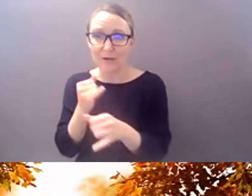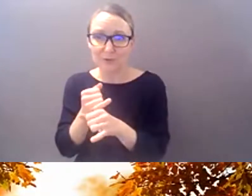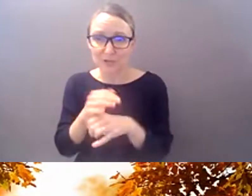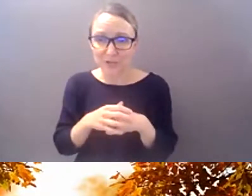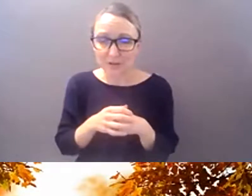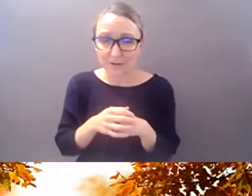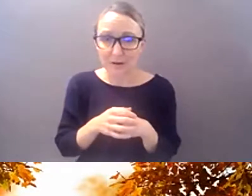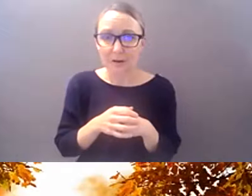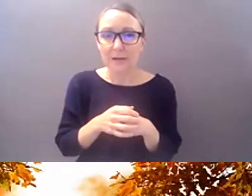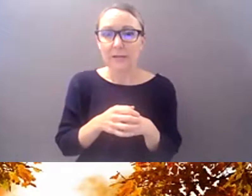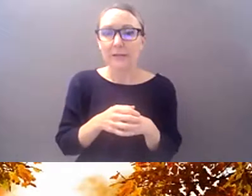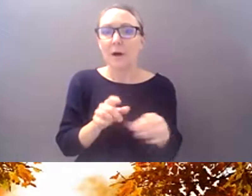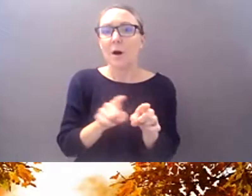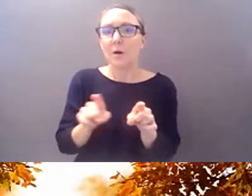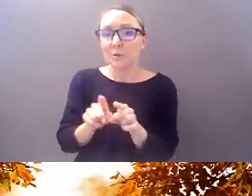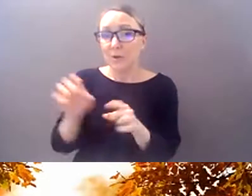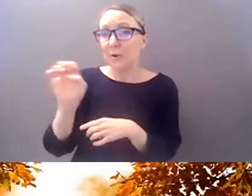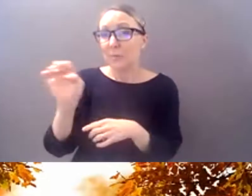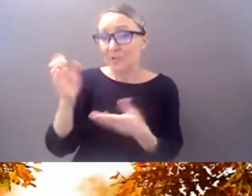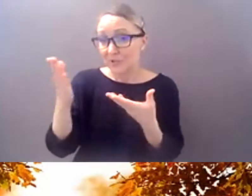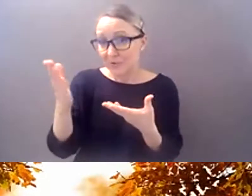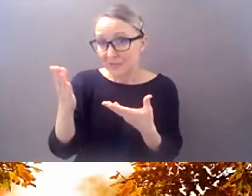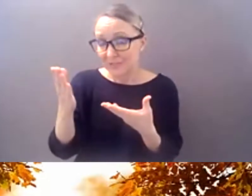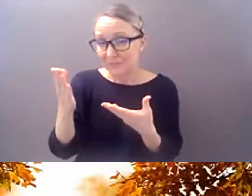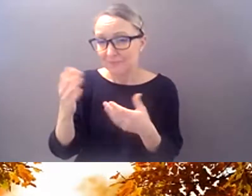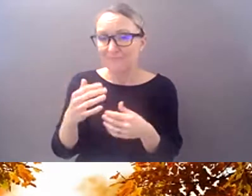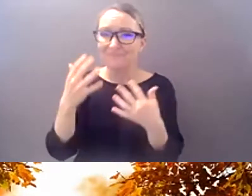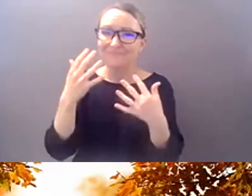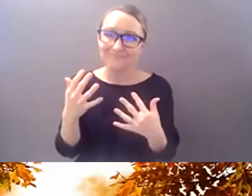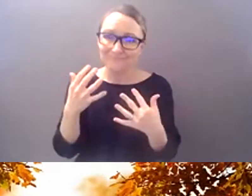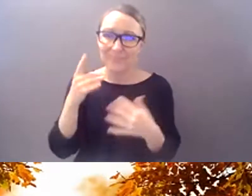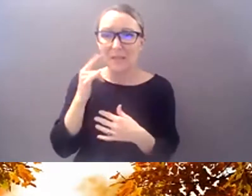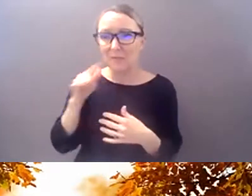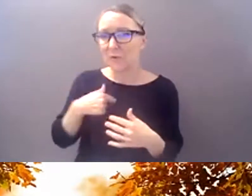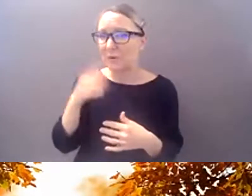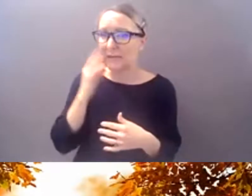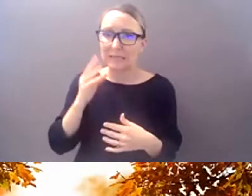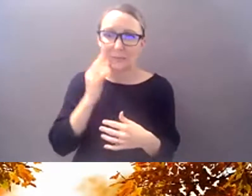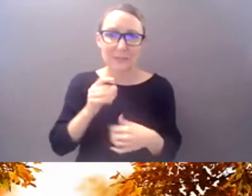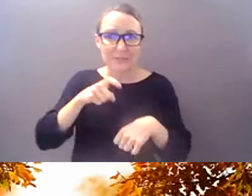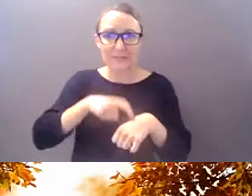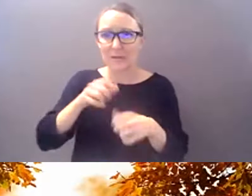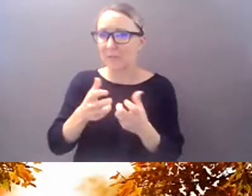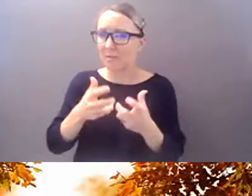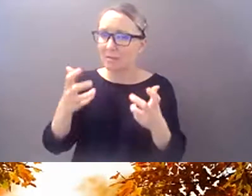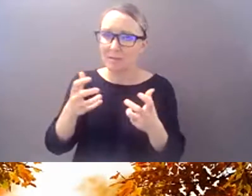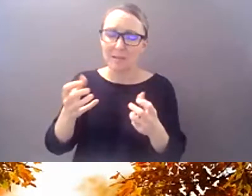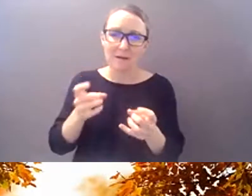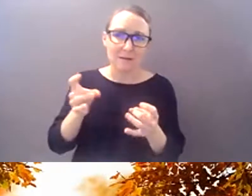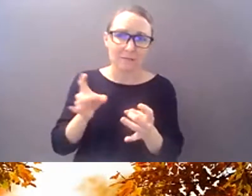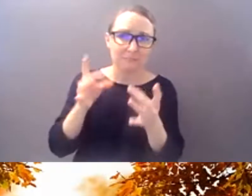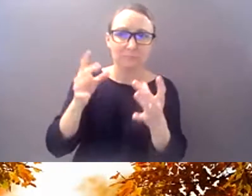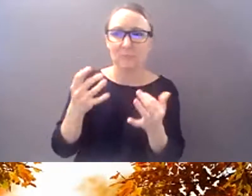emergency services. Unfortunately, California lives in an era of wildfires, climate change, and power